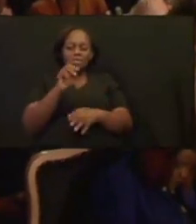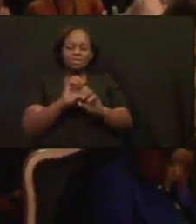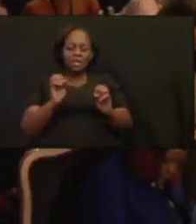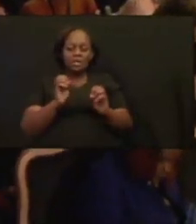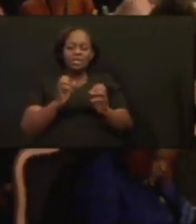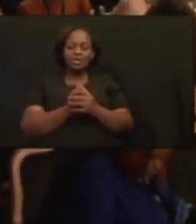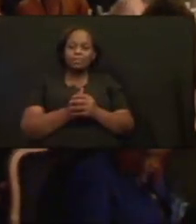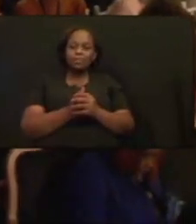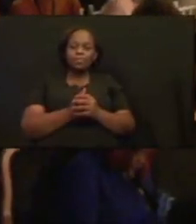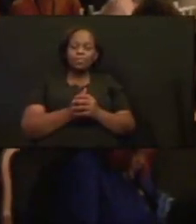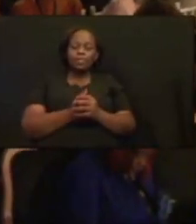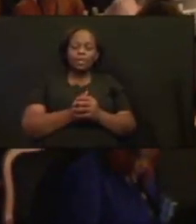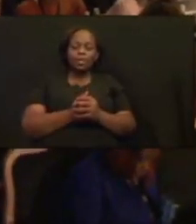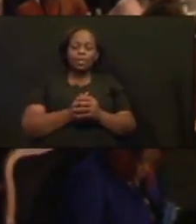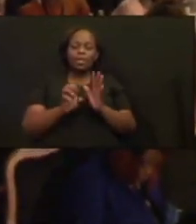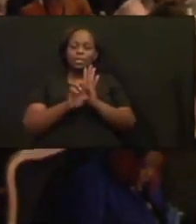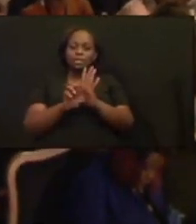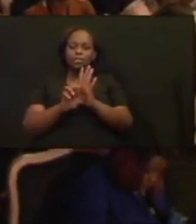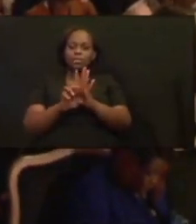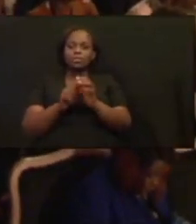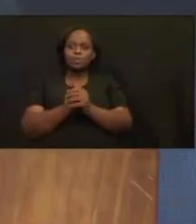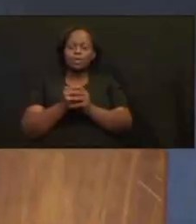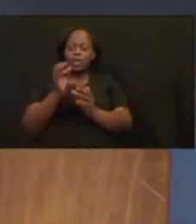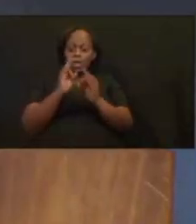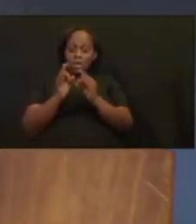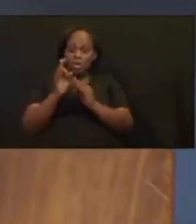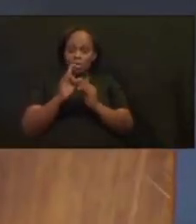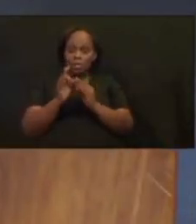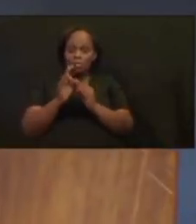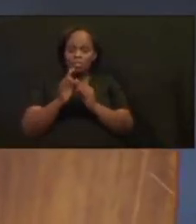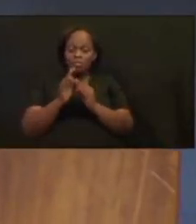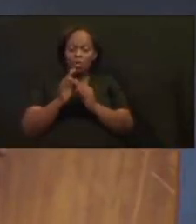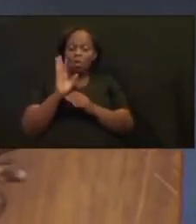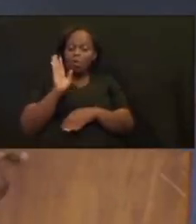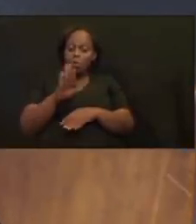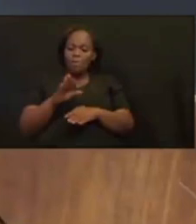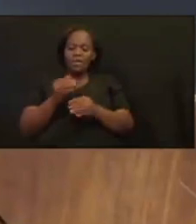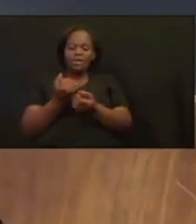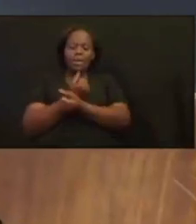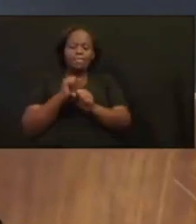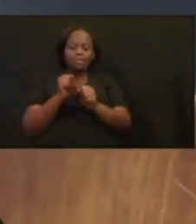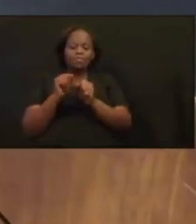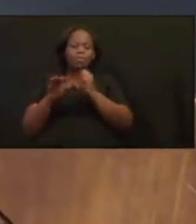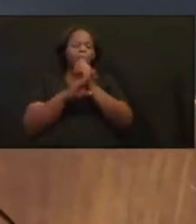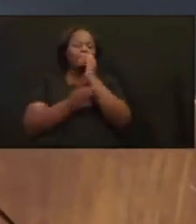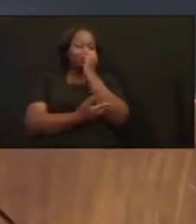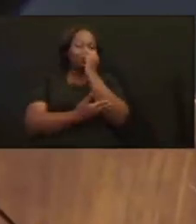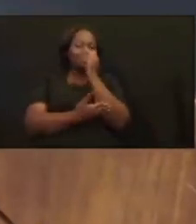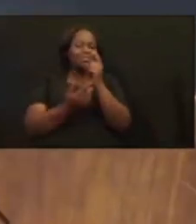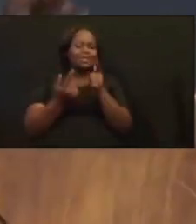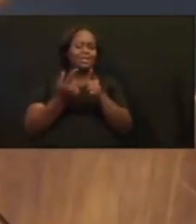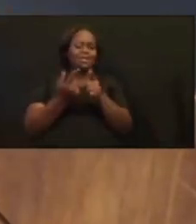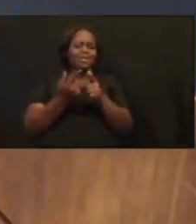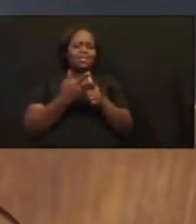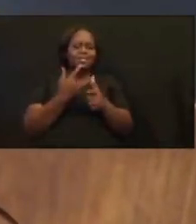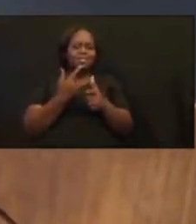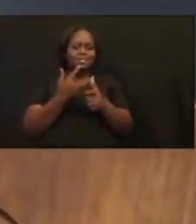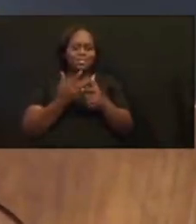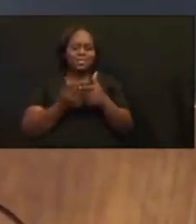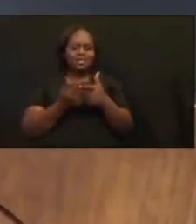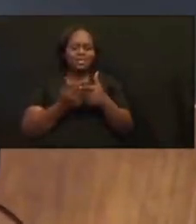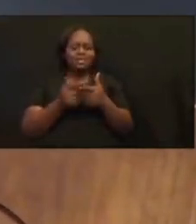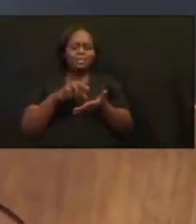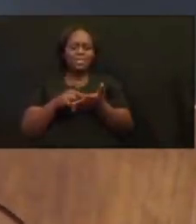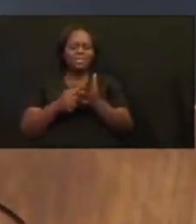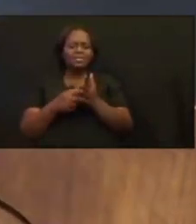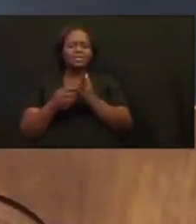barren woman, for instance, is afflicted with barrenness, it's not just about demonic affliction. Satan is using her as a canvas